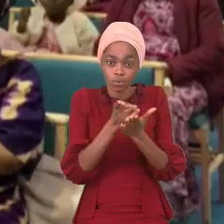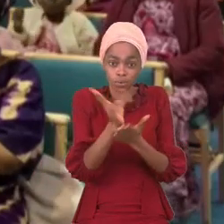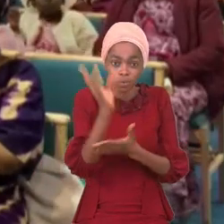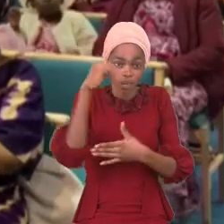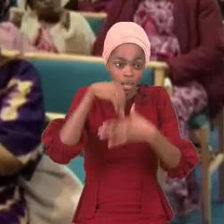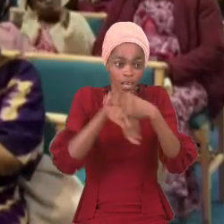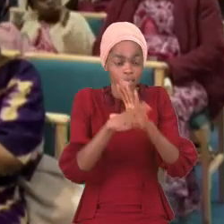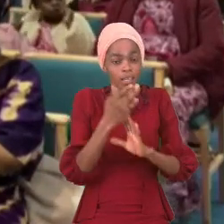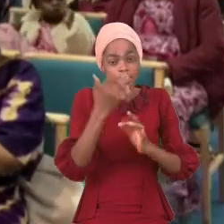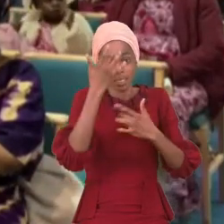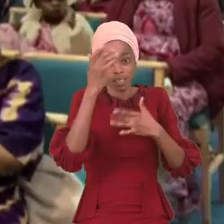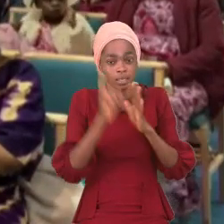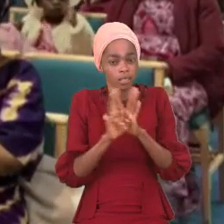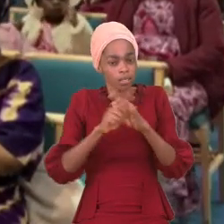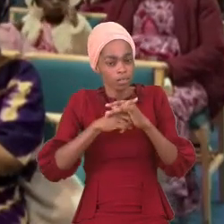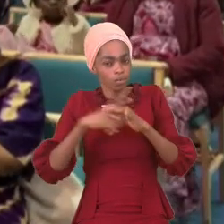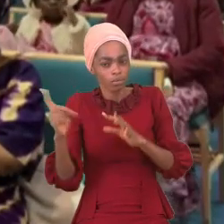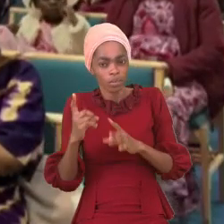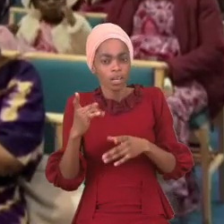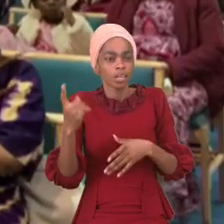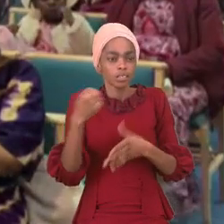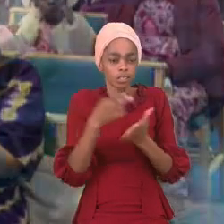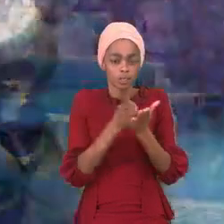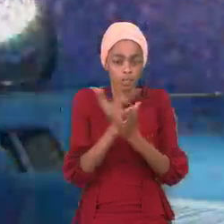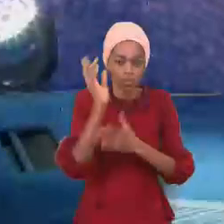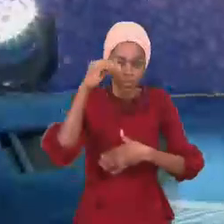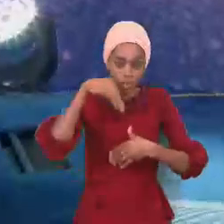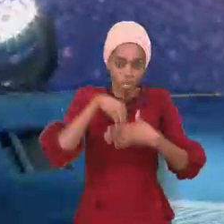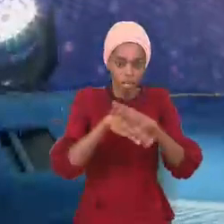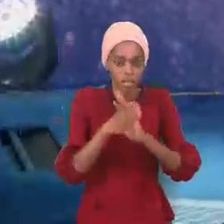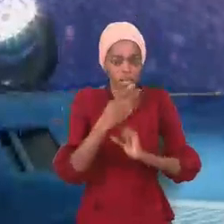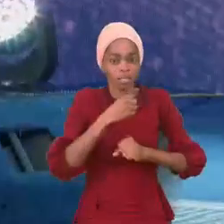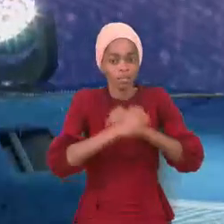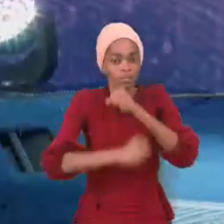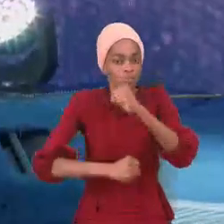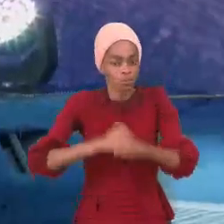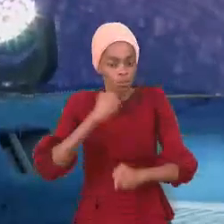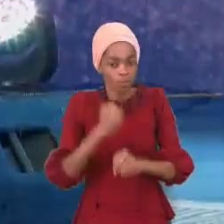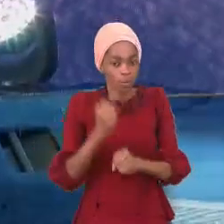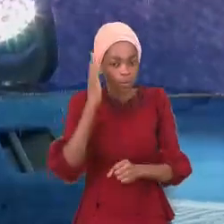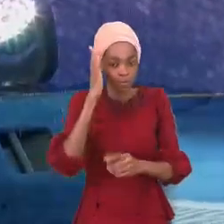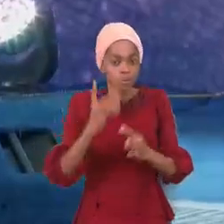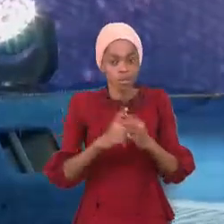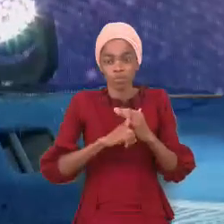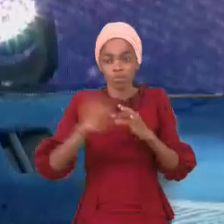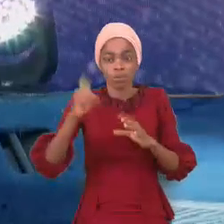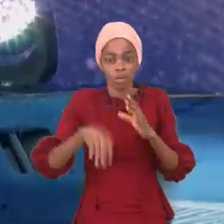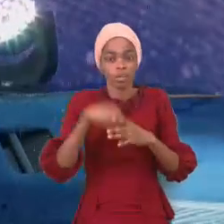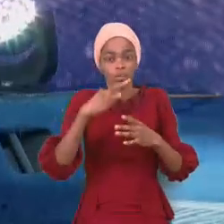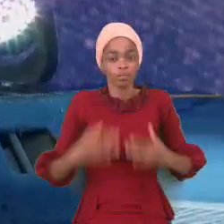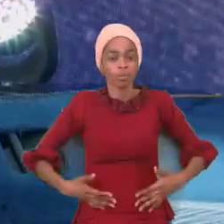and sickness will go out, and the truth enters, and suffering will run out of your life